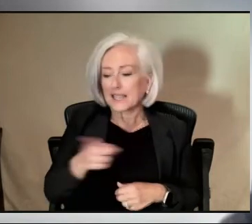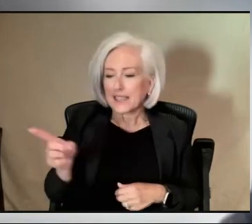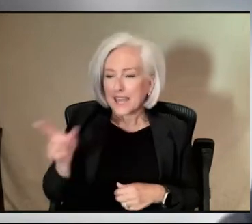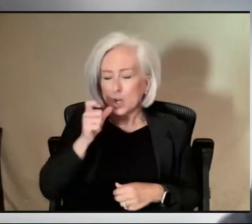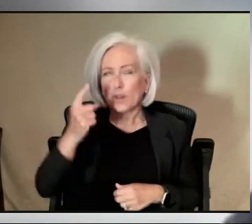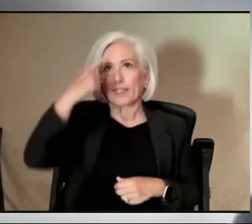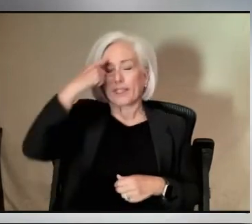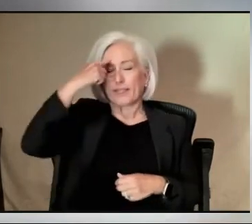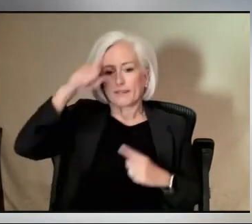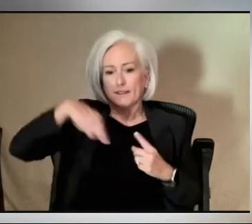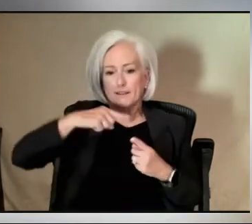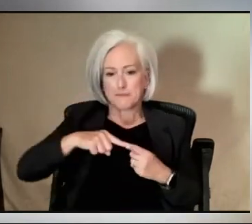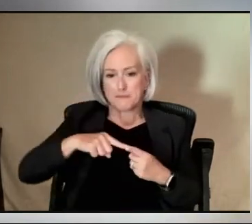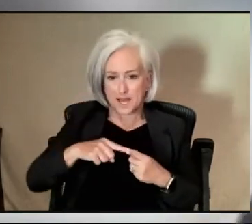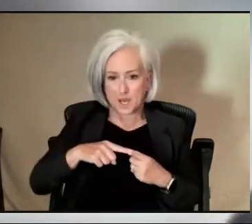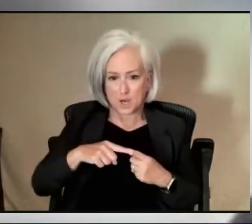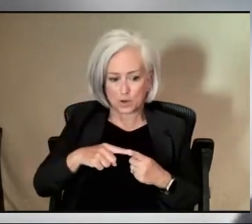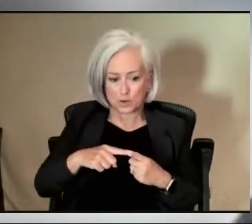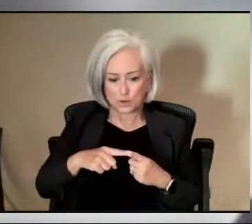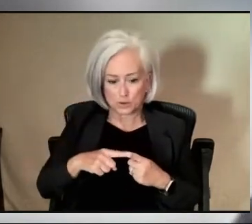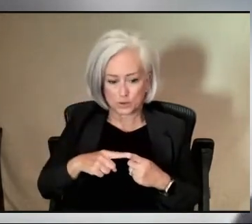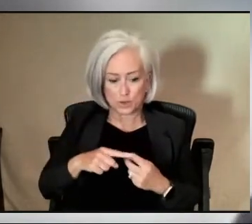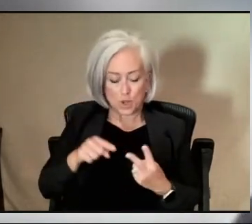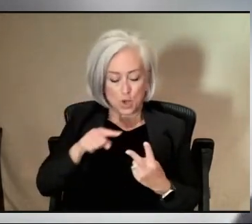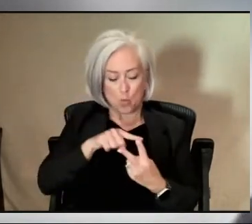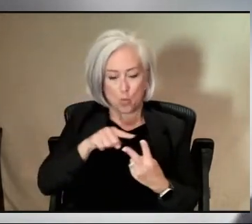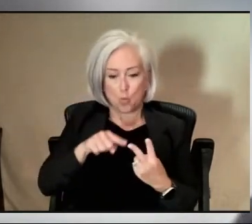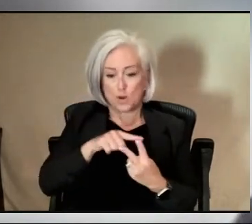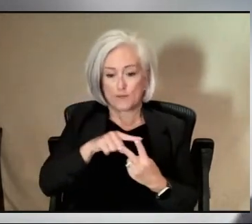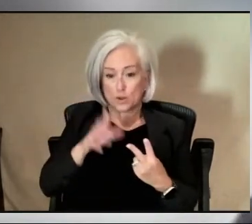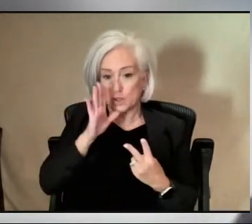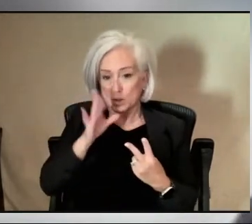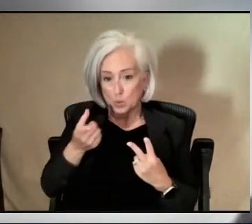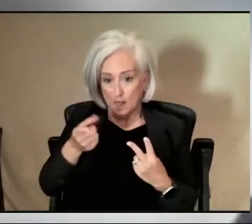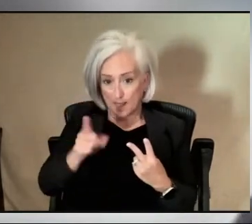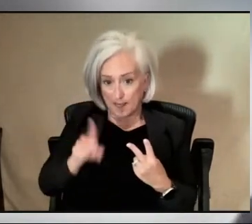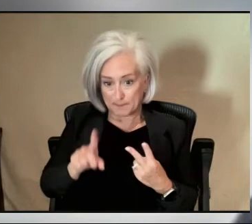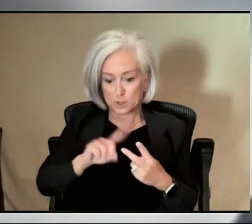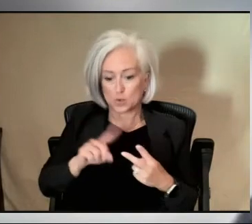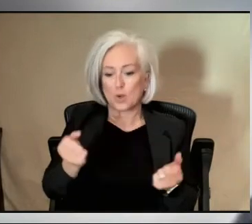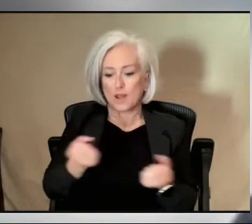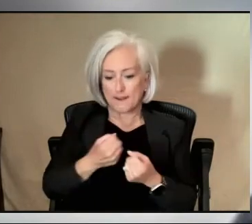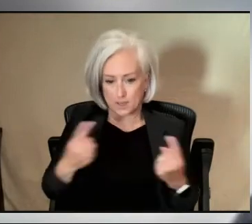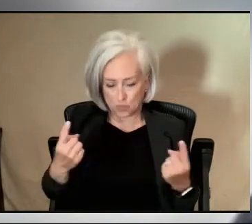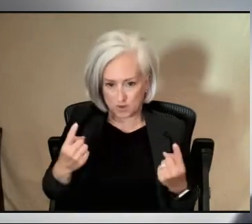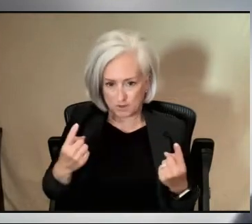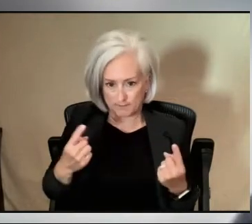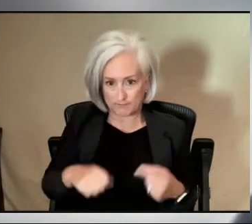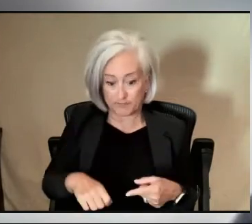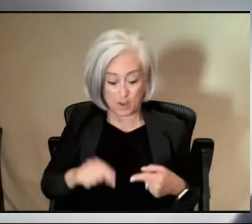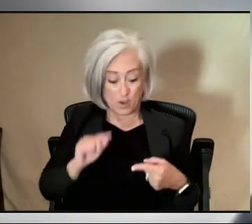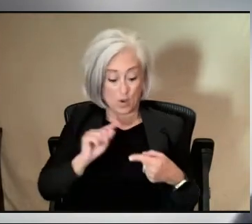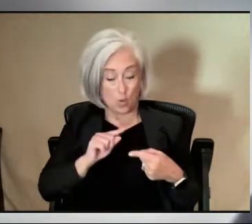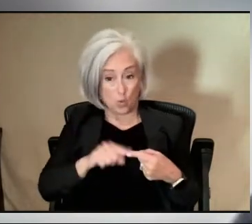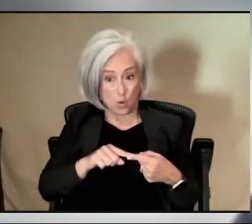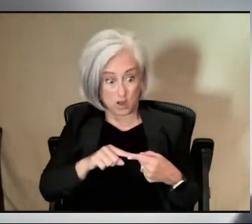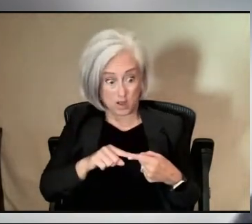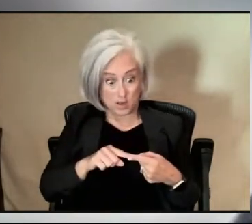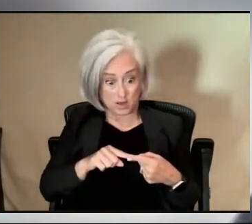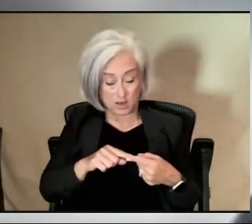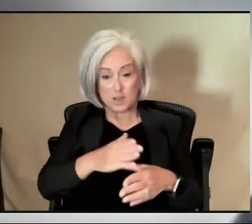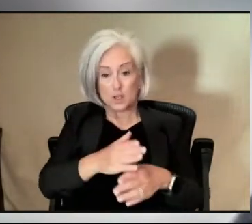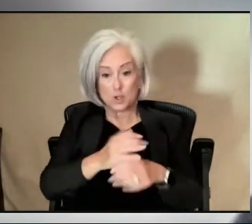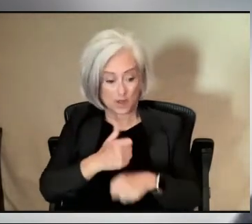account is that one of two things is going to happen to every one of us. We either get the vaccine